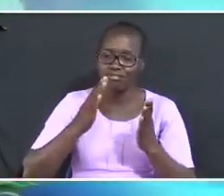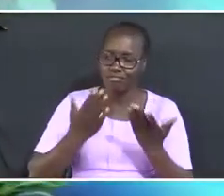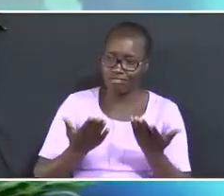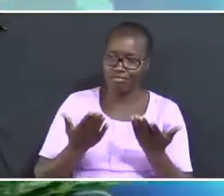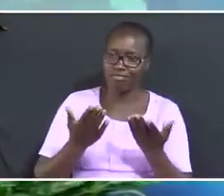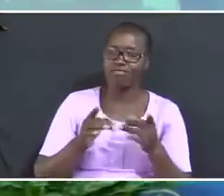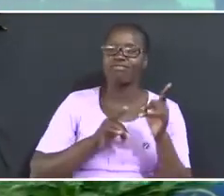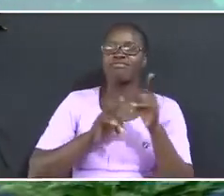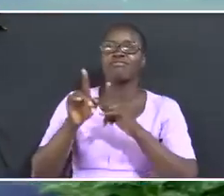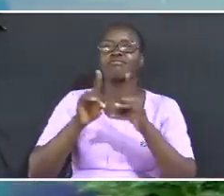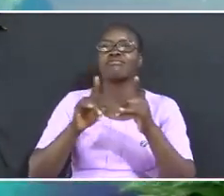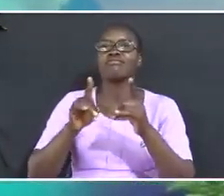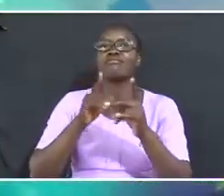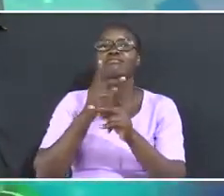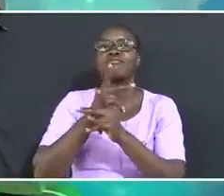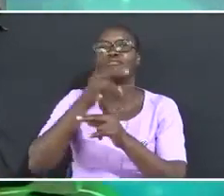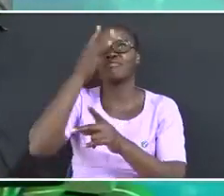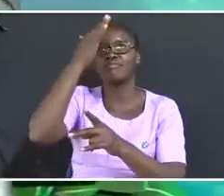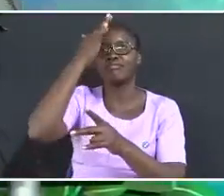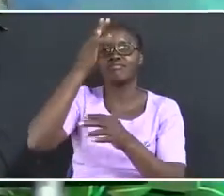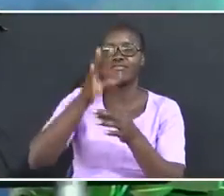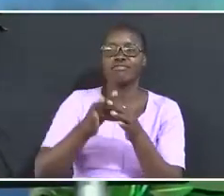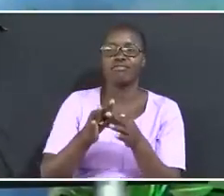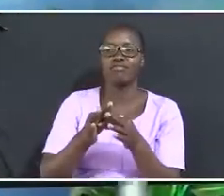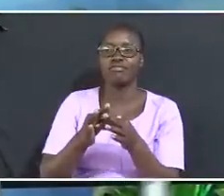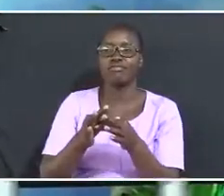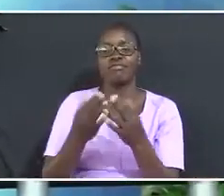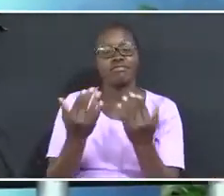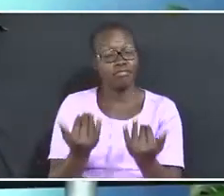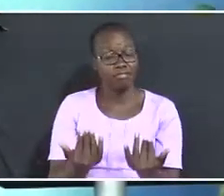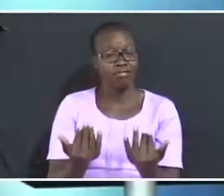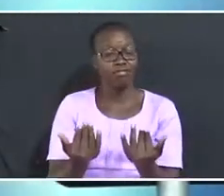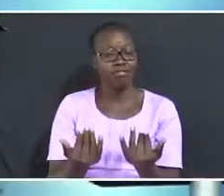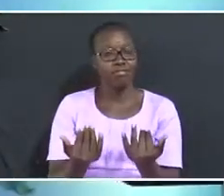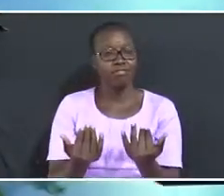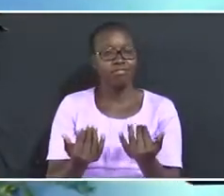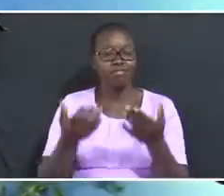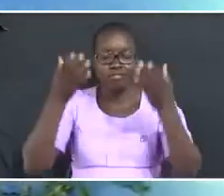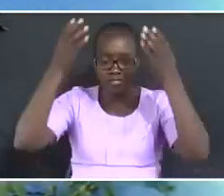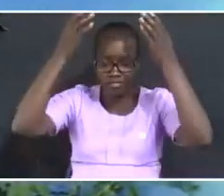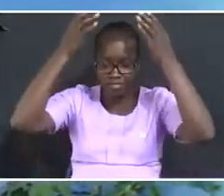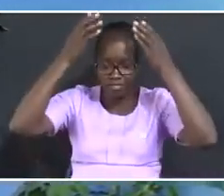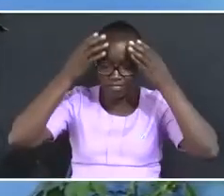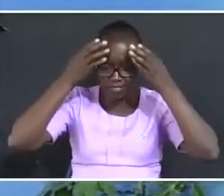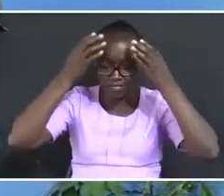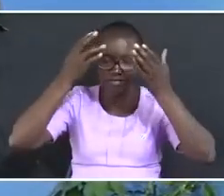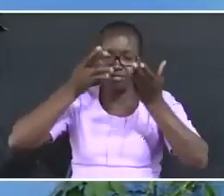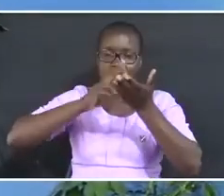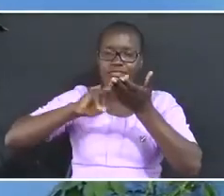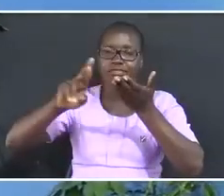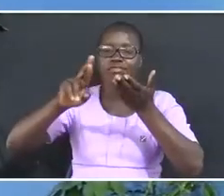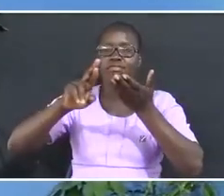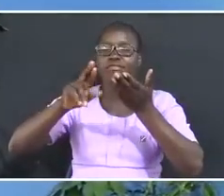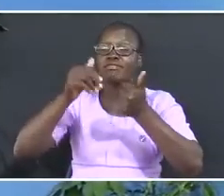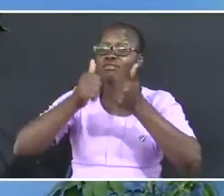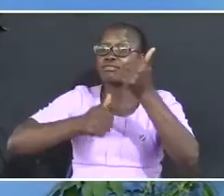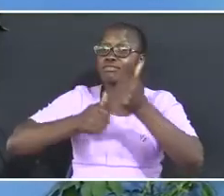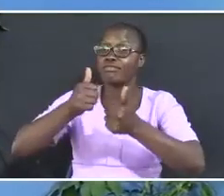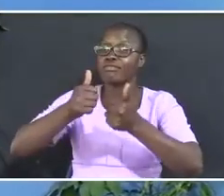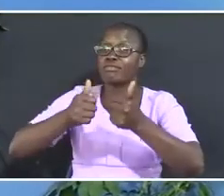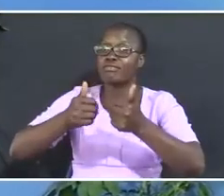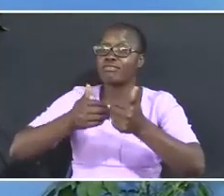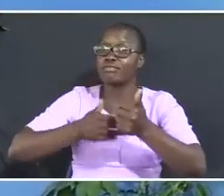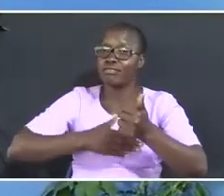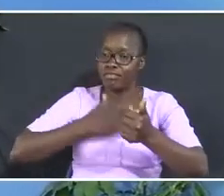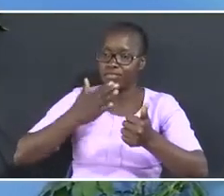race. I have kept the faith. And now, a crown of righteousness, which my